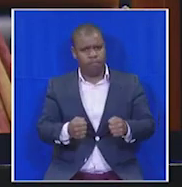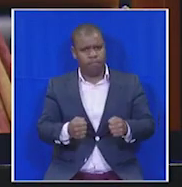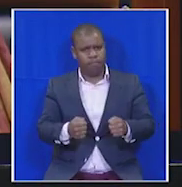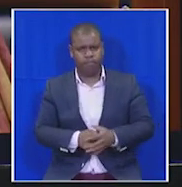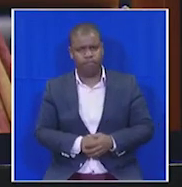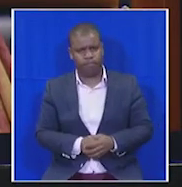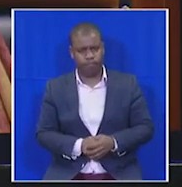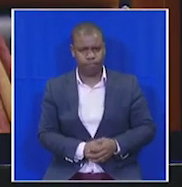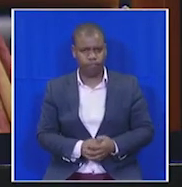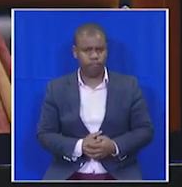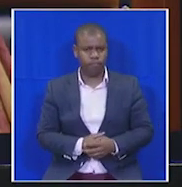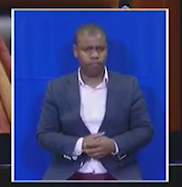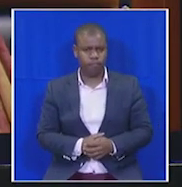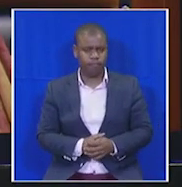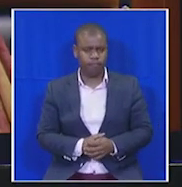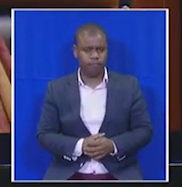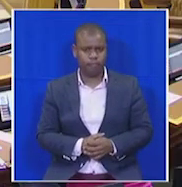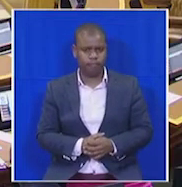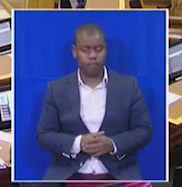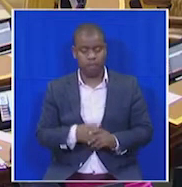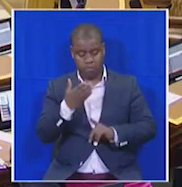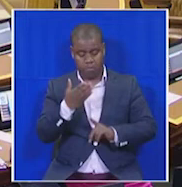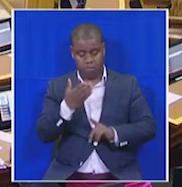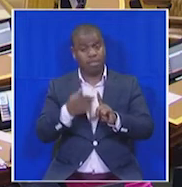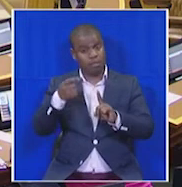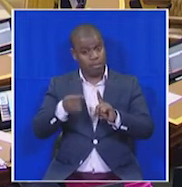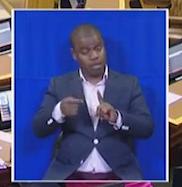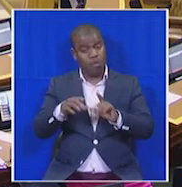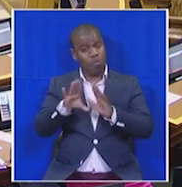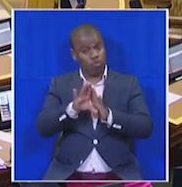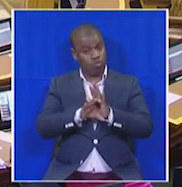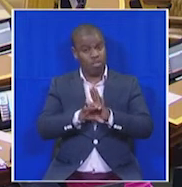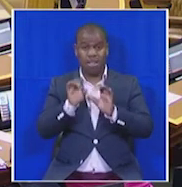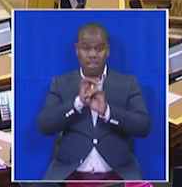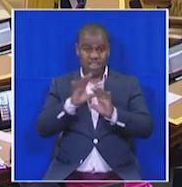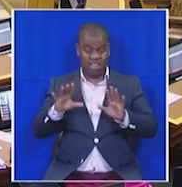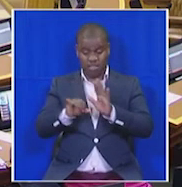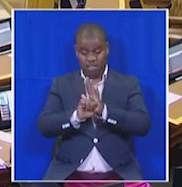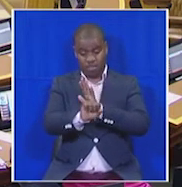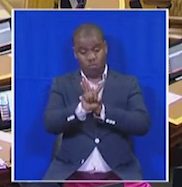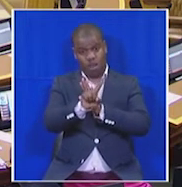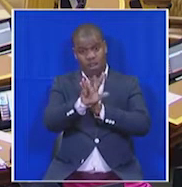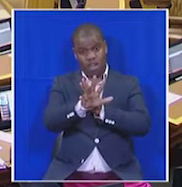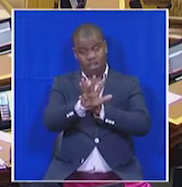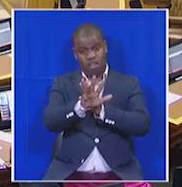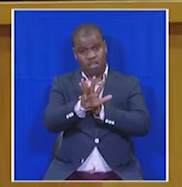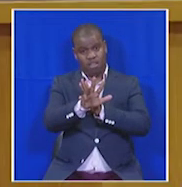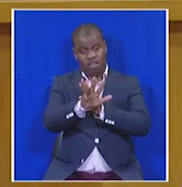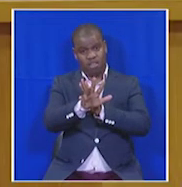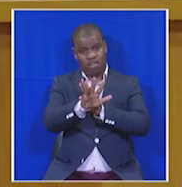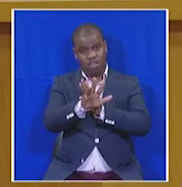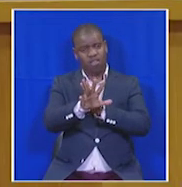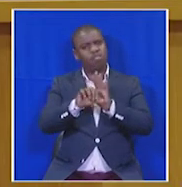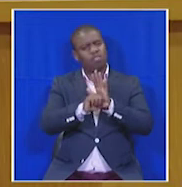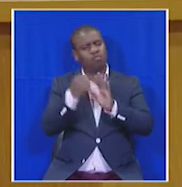The Honorable Steenhuisen. Madam Speaker, the Constitution is very clear. Section 92(3). Members